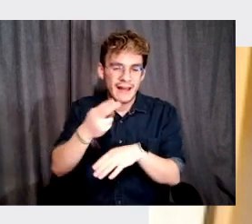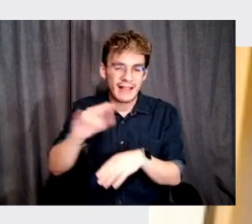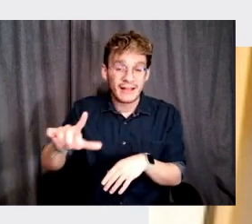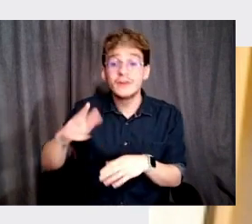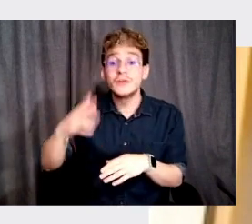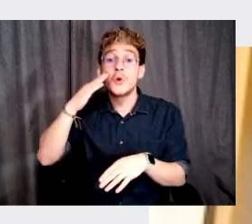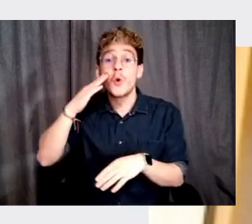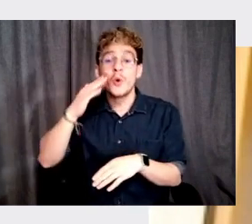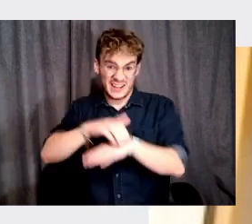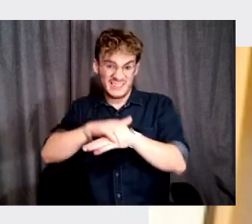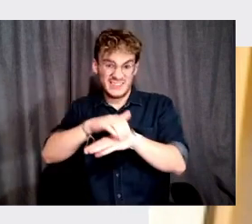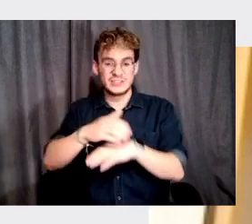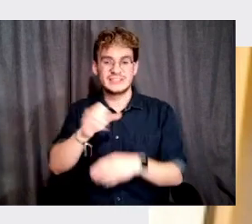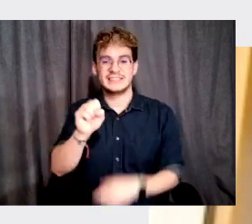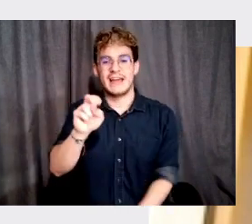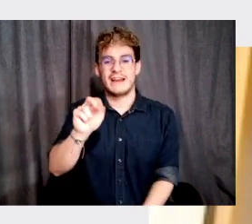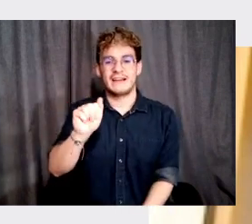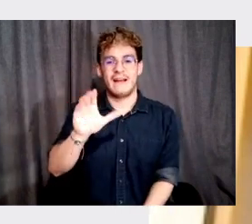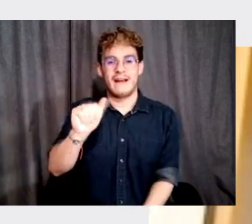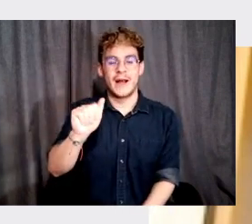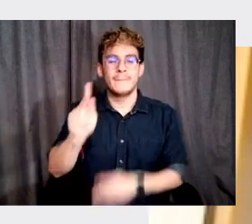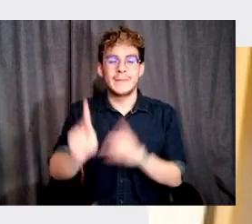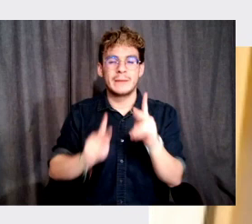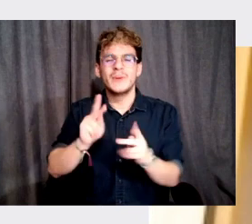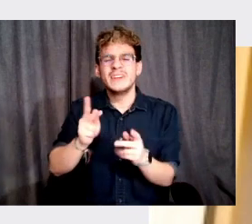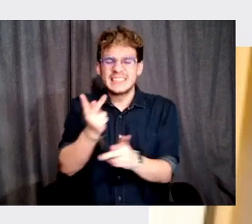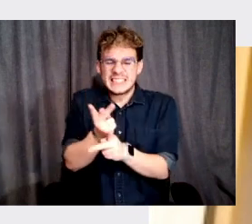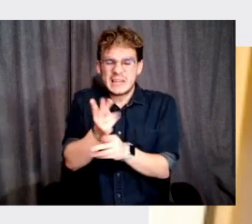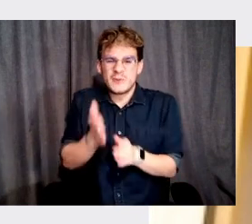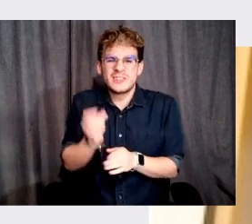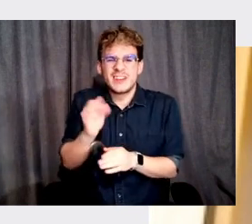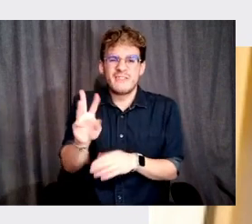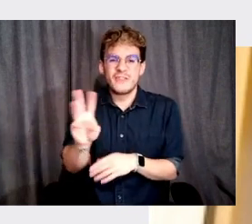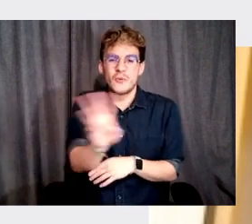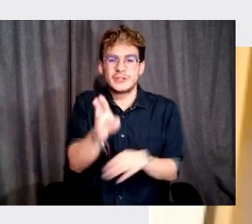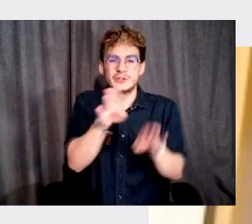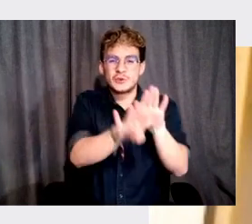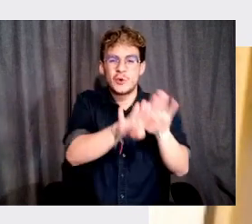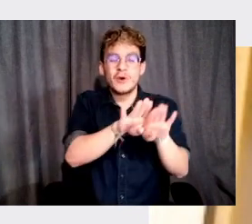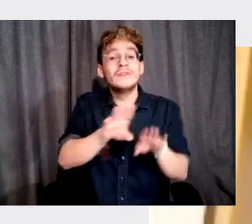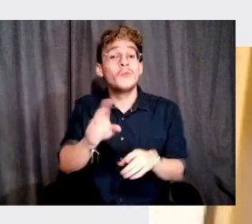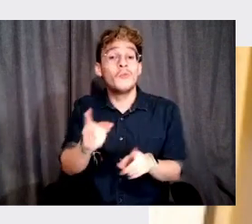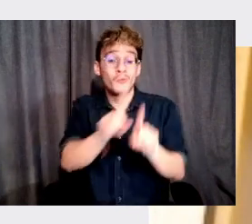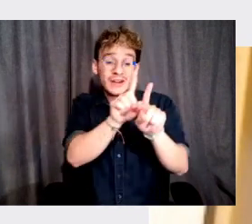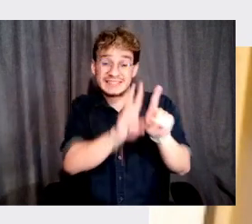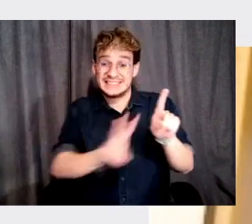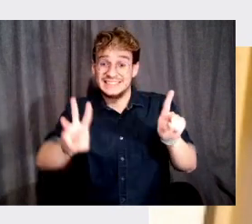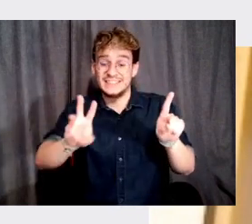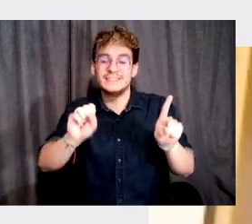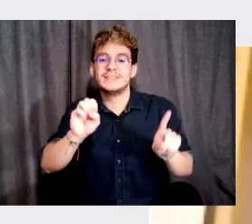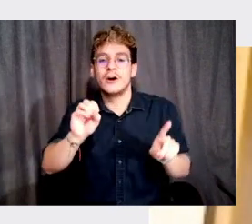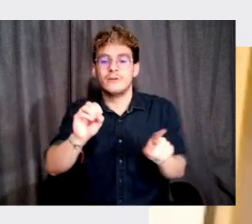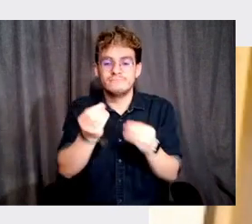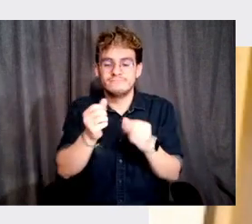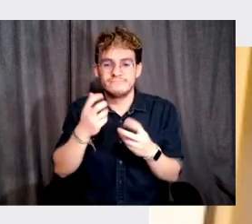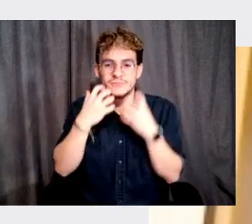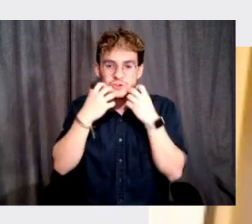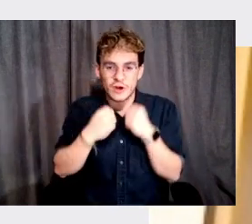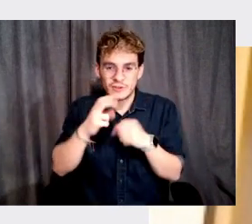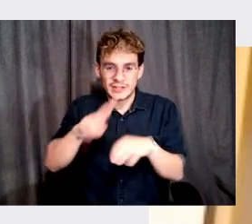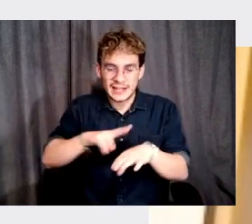Seneca people, keepers of the Western door. They are one of the six sovereign nations that make up the Haudenosaunee